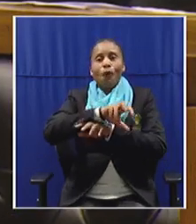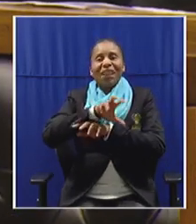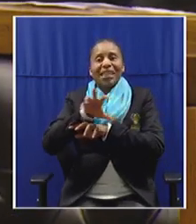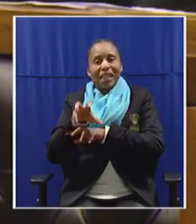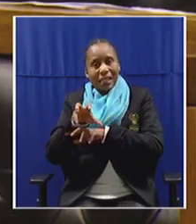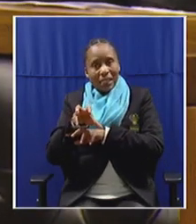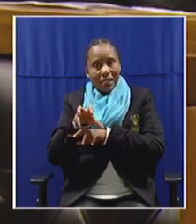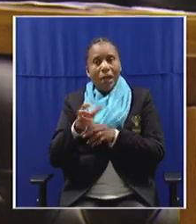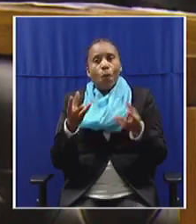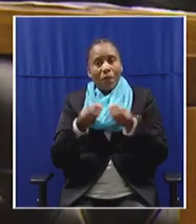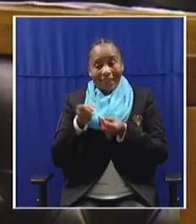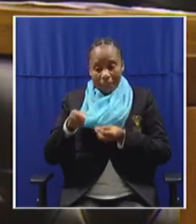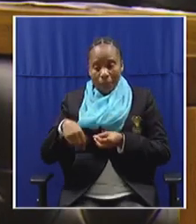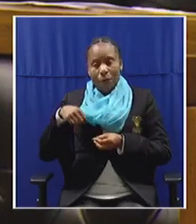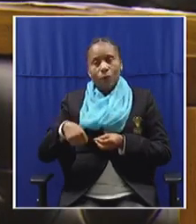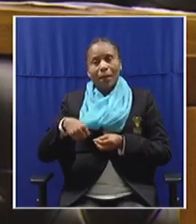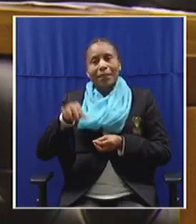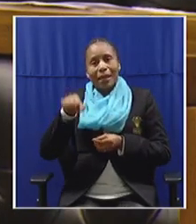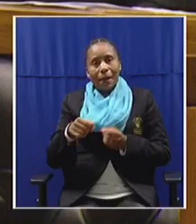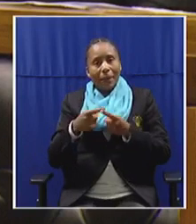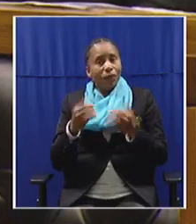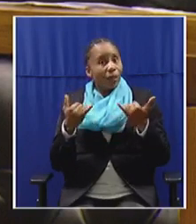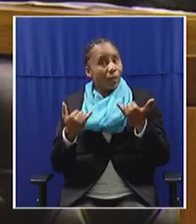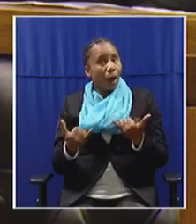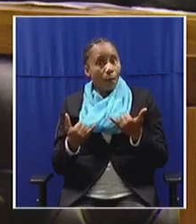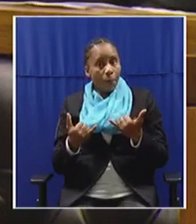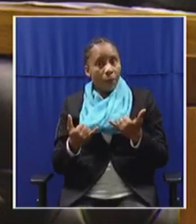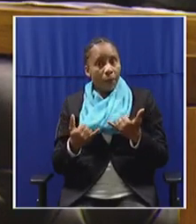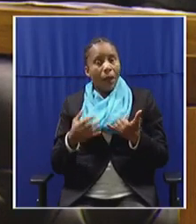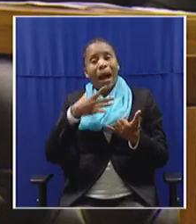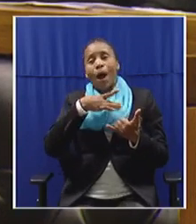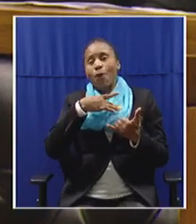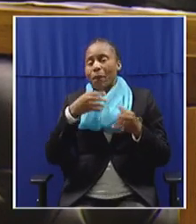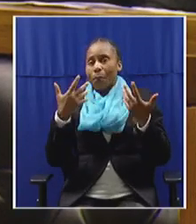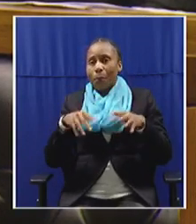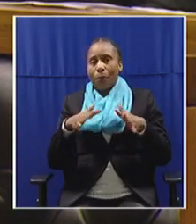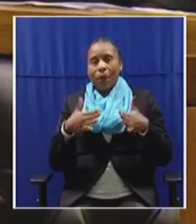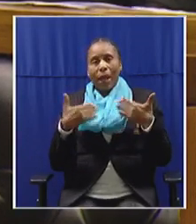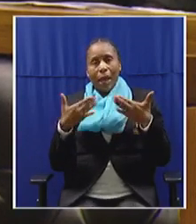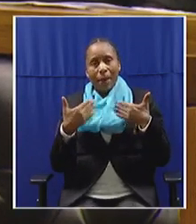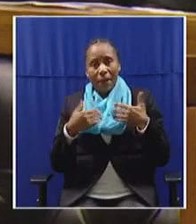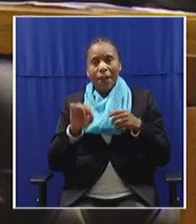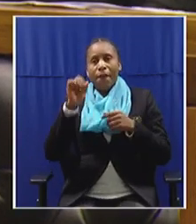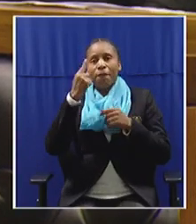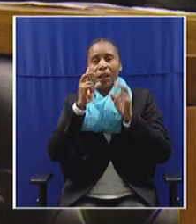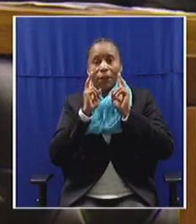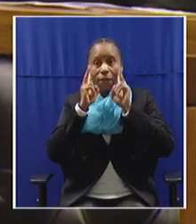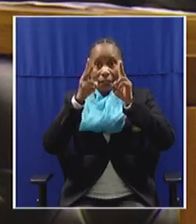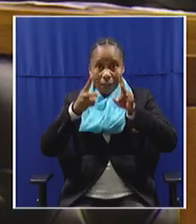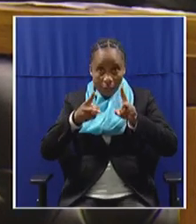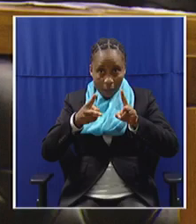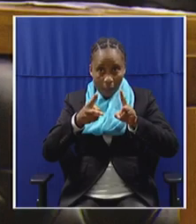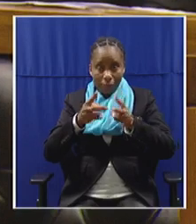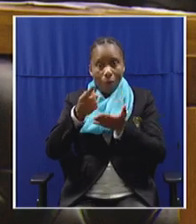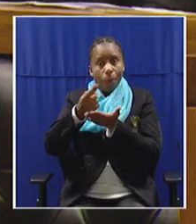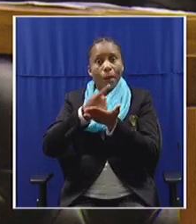those municipalities. But in this case, I'll be glad if I take the first visit to go and